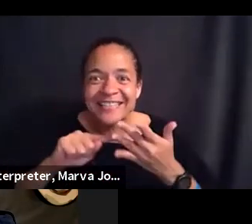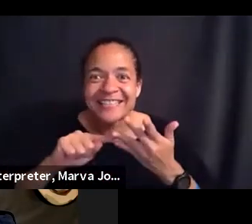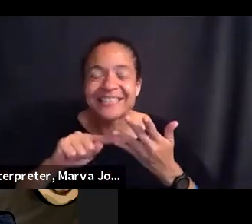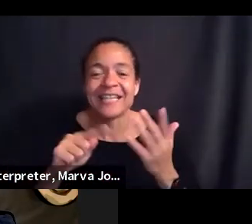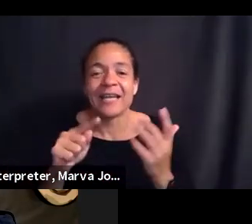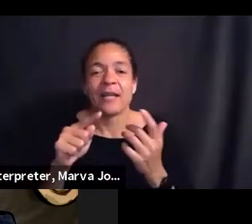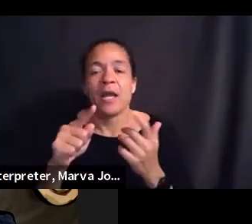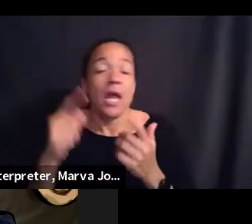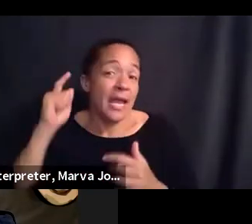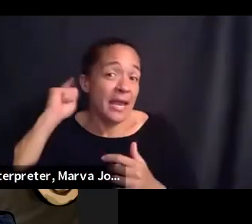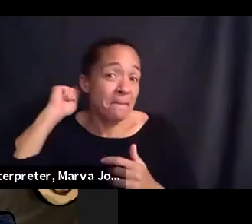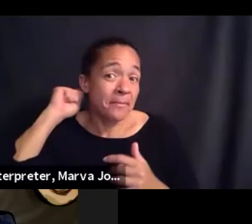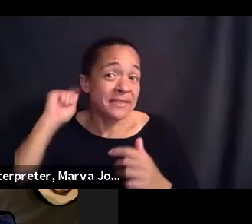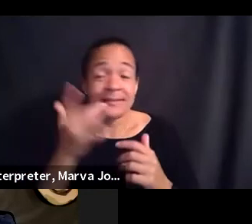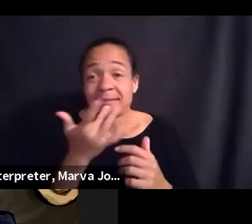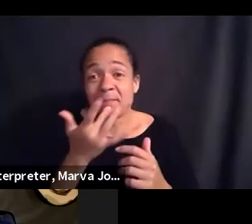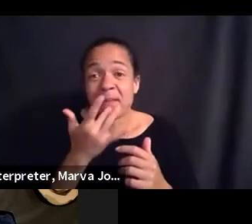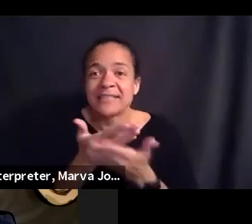implicit biases and those things that we've learned,